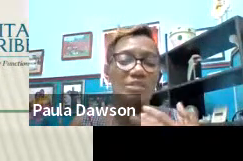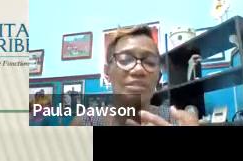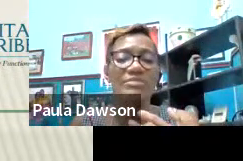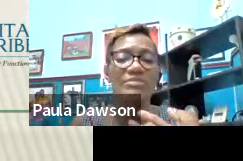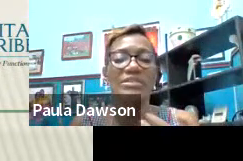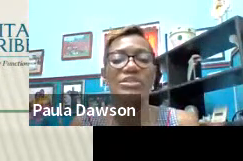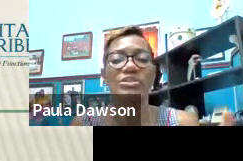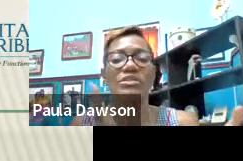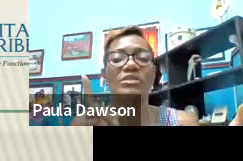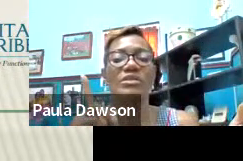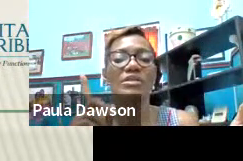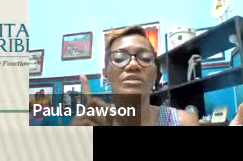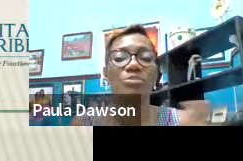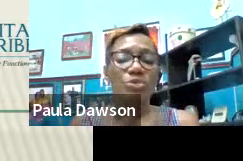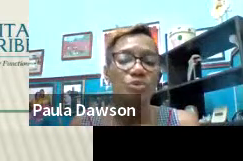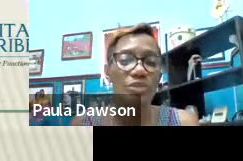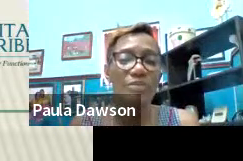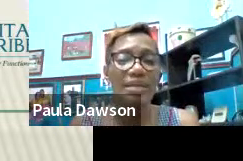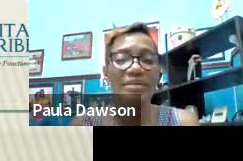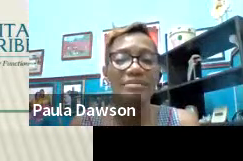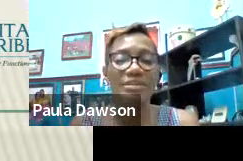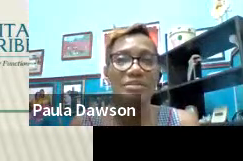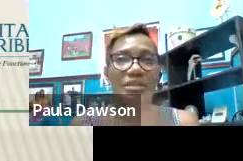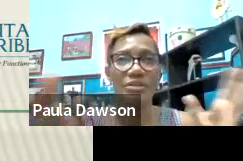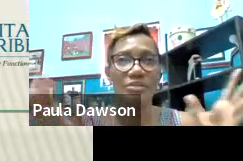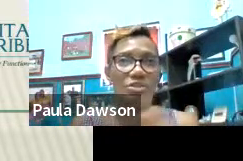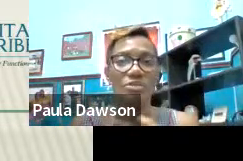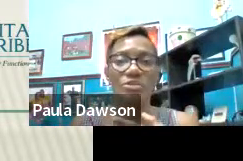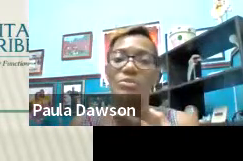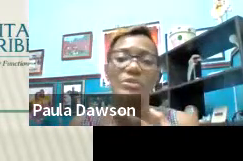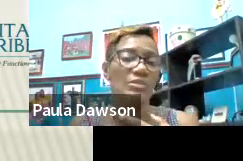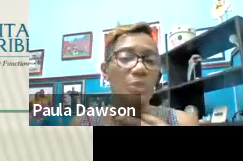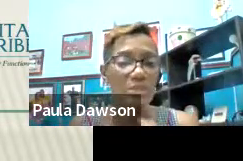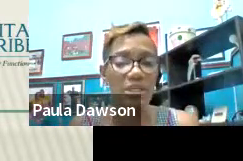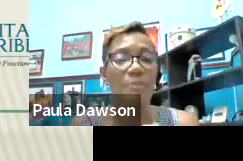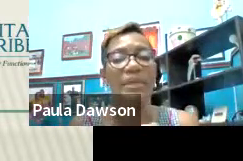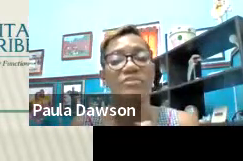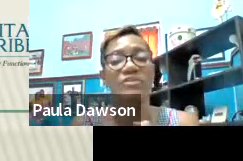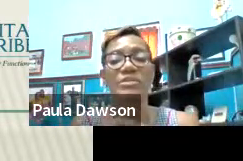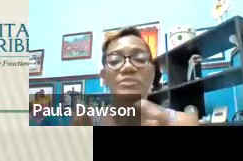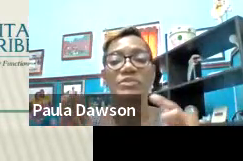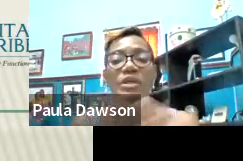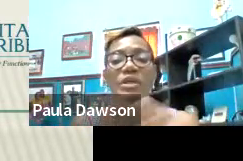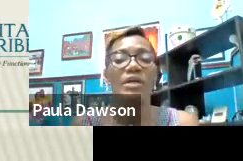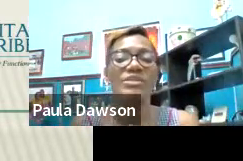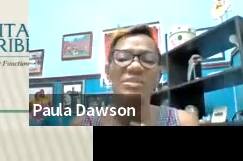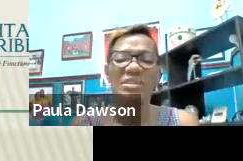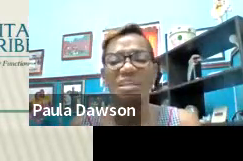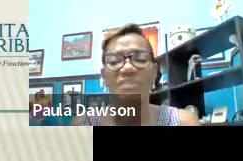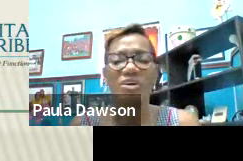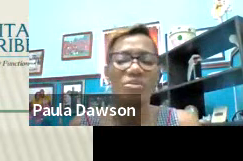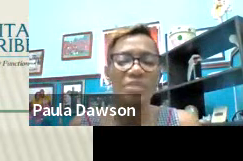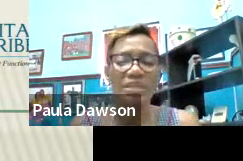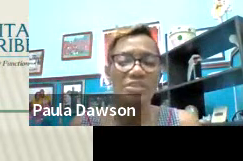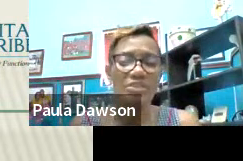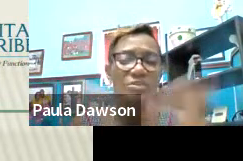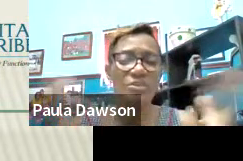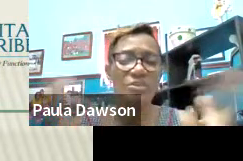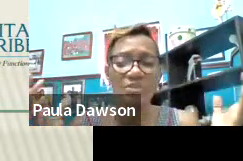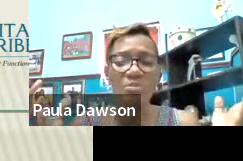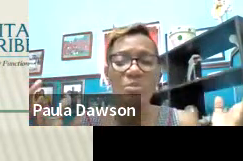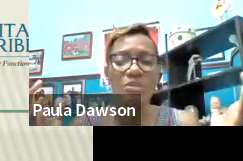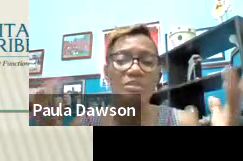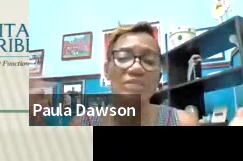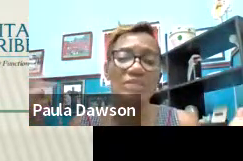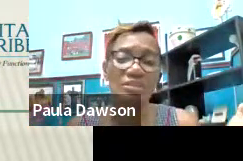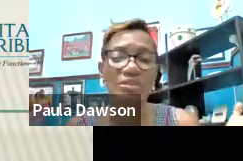the cost is a limitation. The approval by healthcare here, the insurance companies will not pay for it. There's no significant complication. The